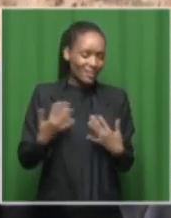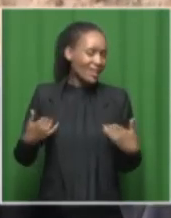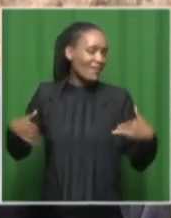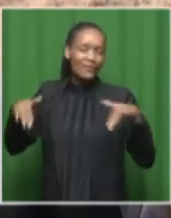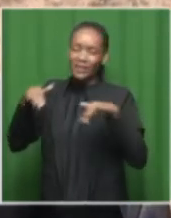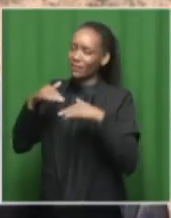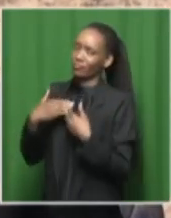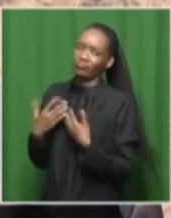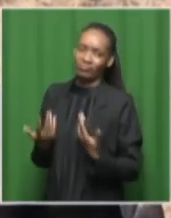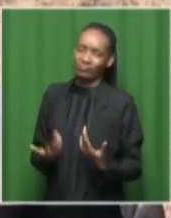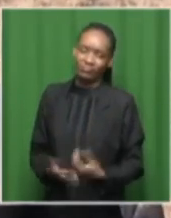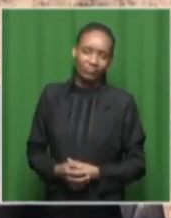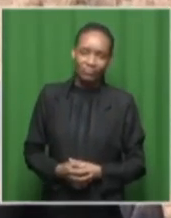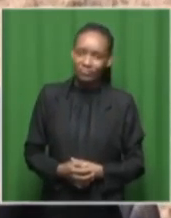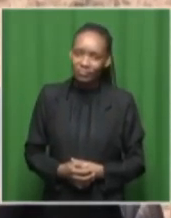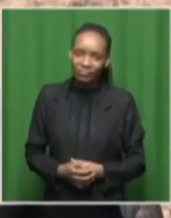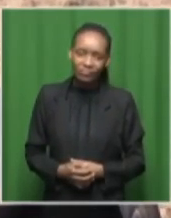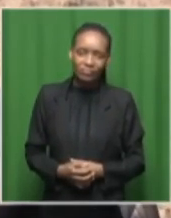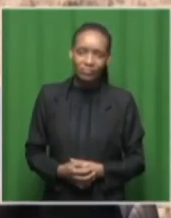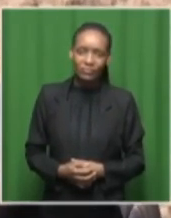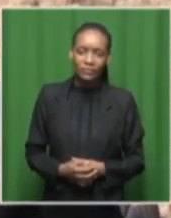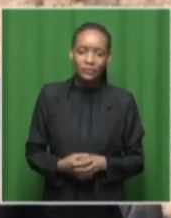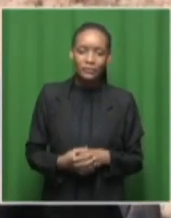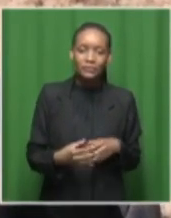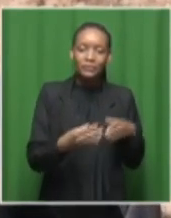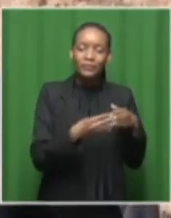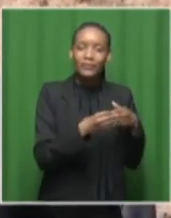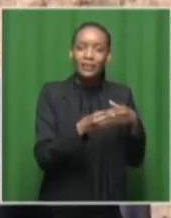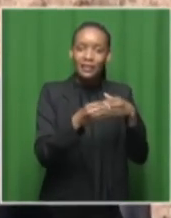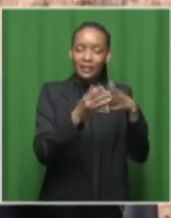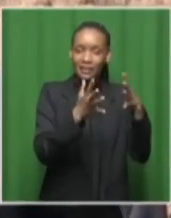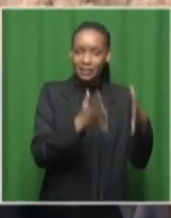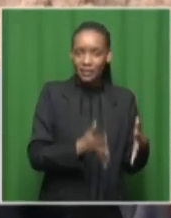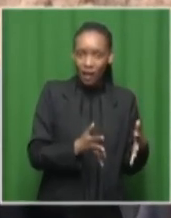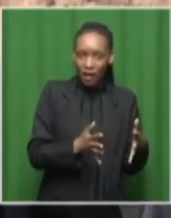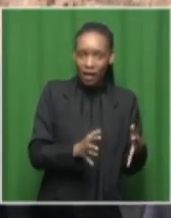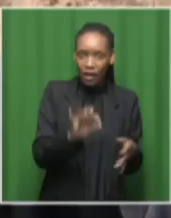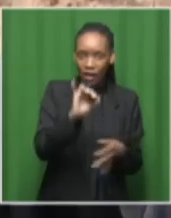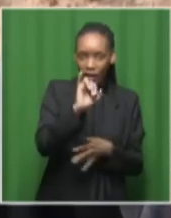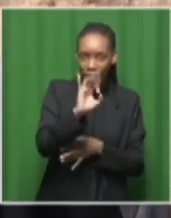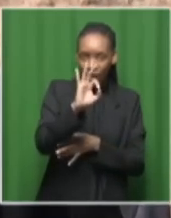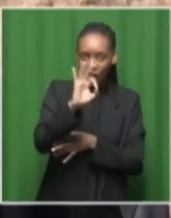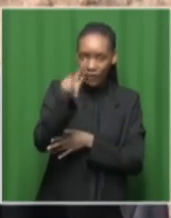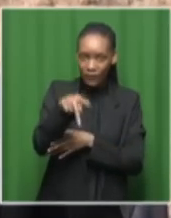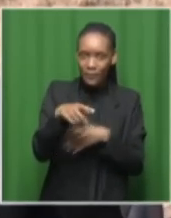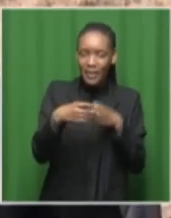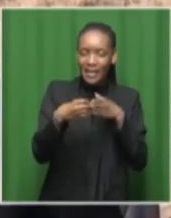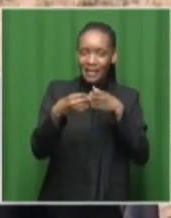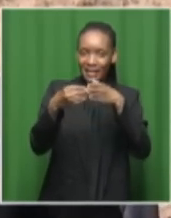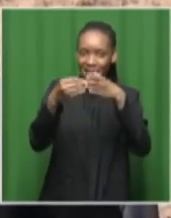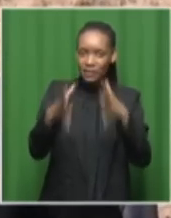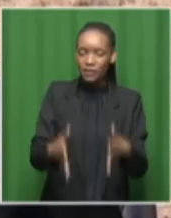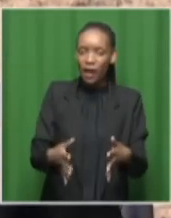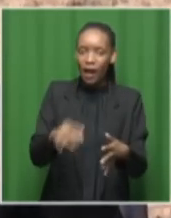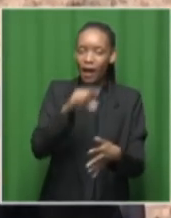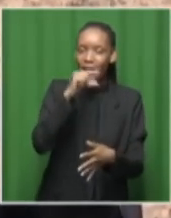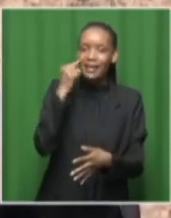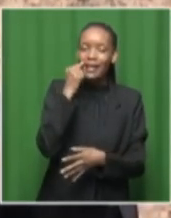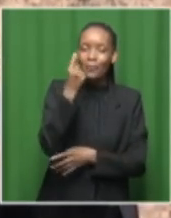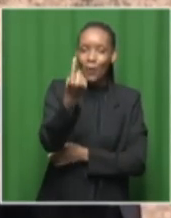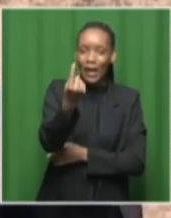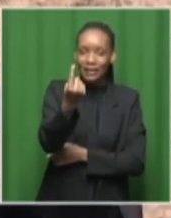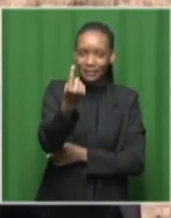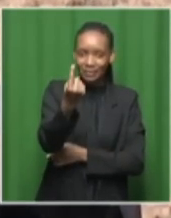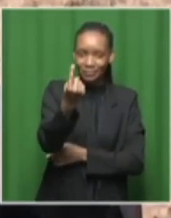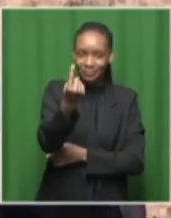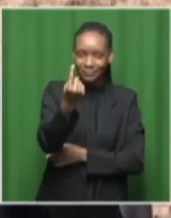we talk of the leader in the IFP, there's only one name one can remember. It is the name of